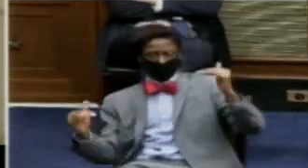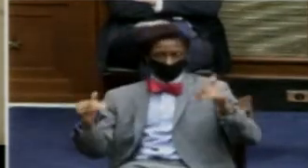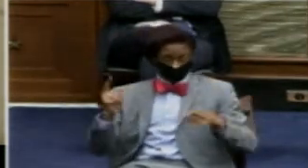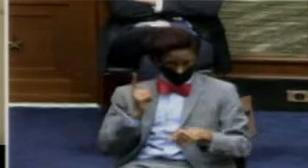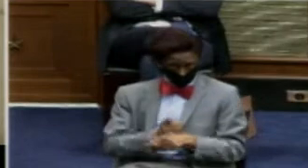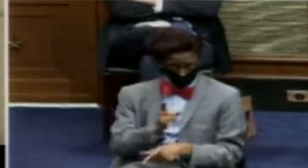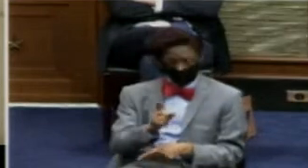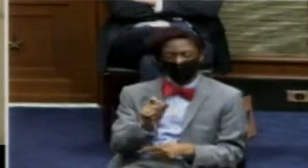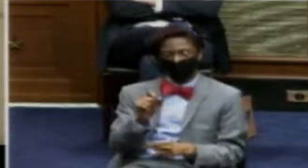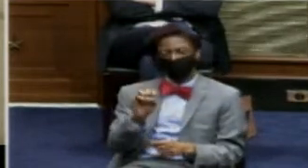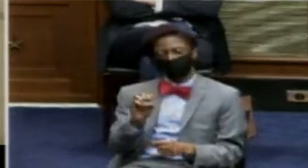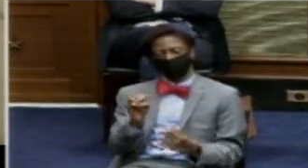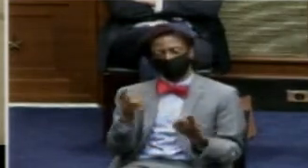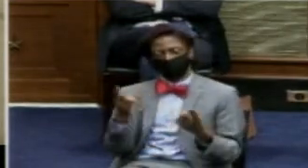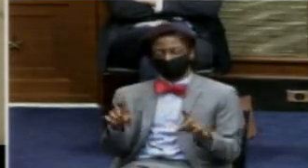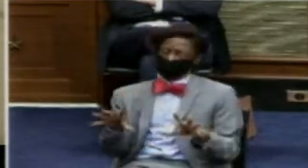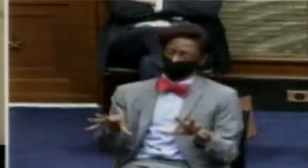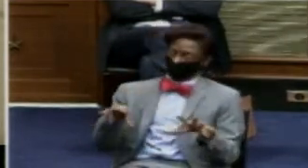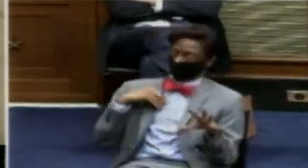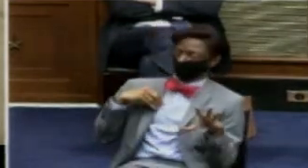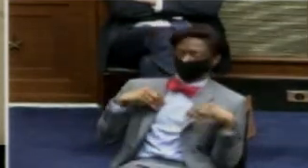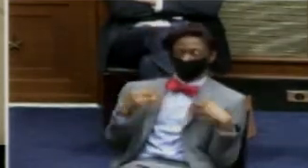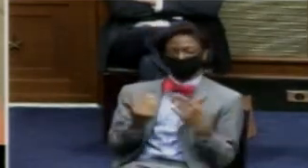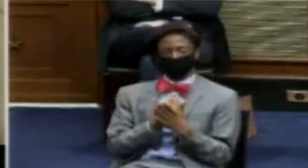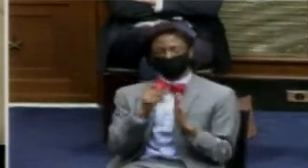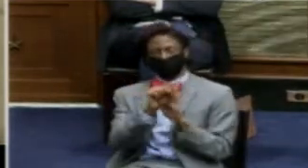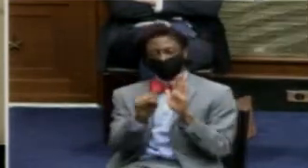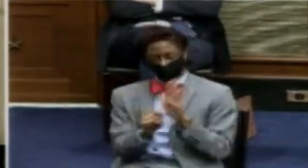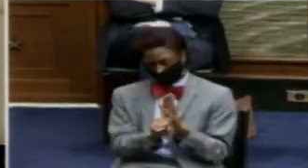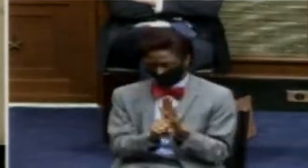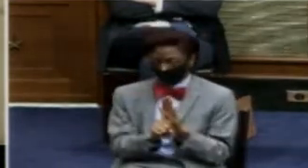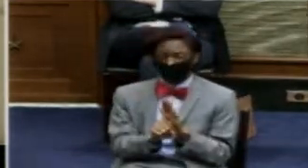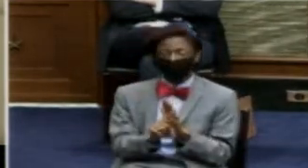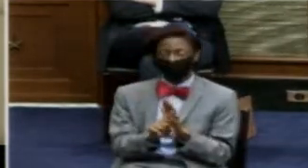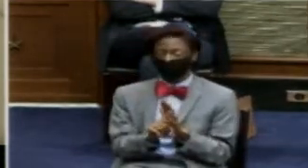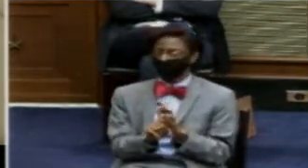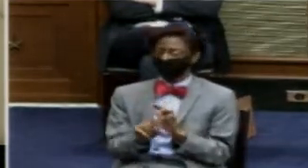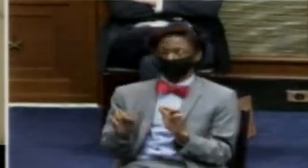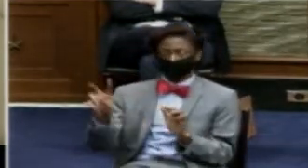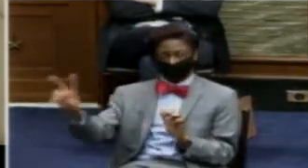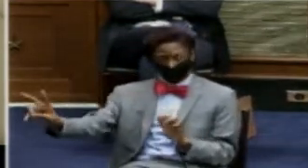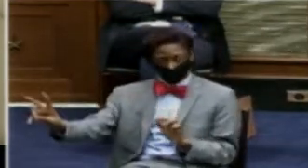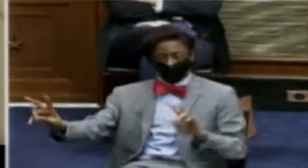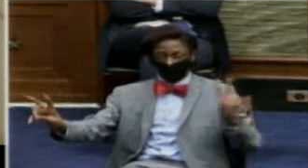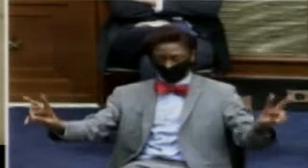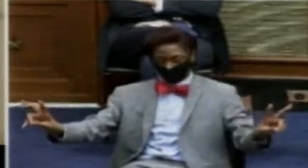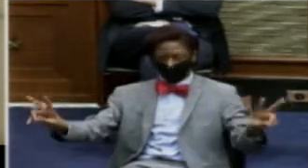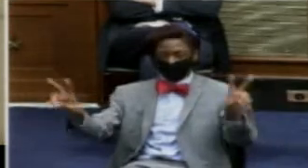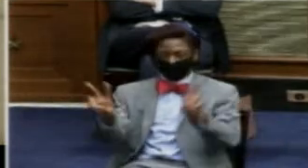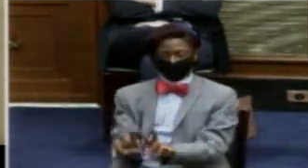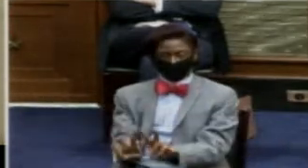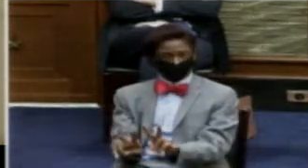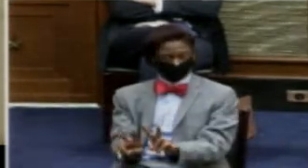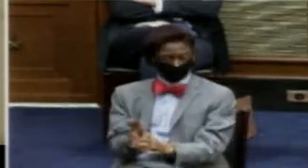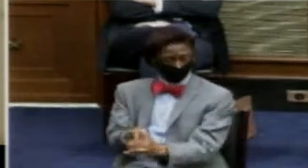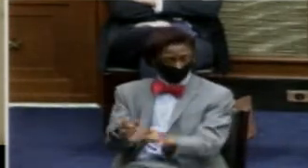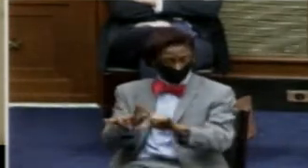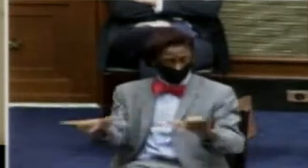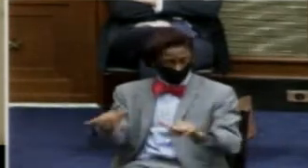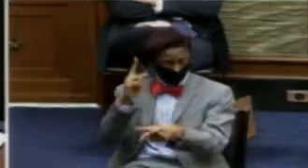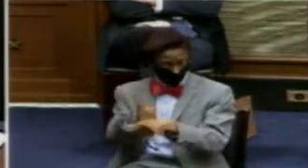we admitted states, we did it in pairs with both sides coming in at the same time. Is that what you're saying?